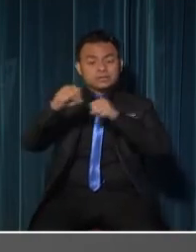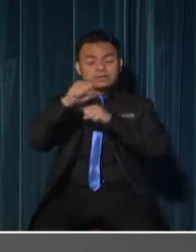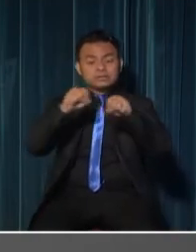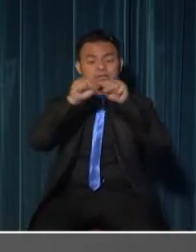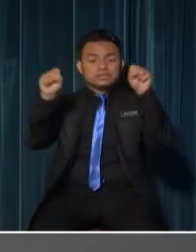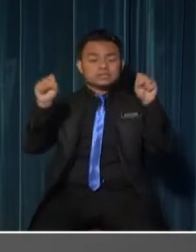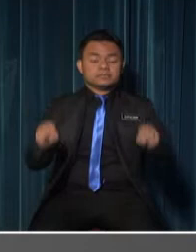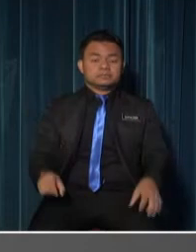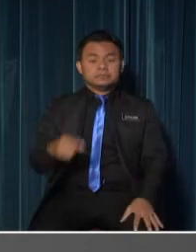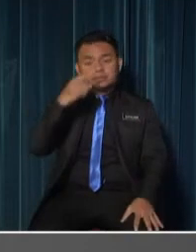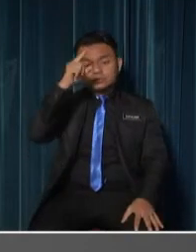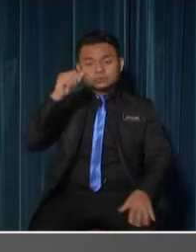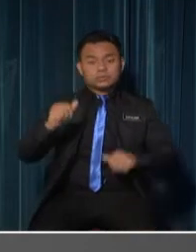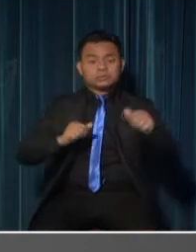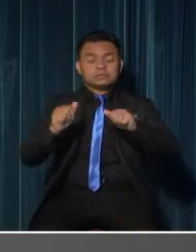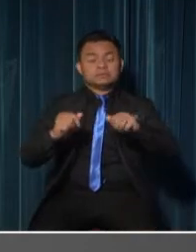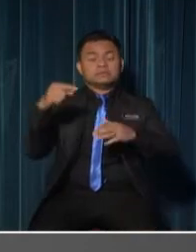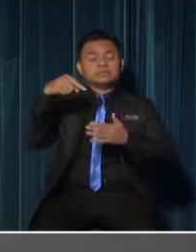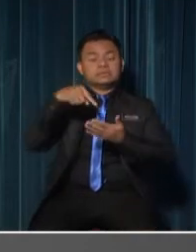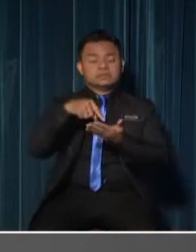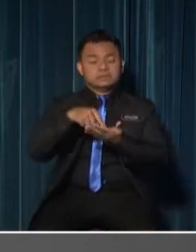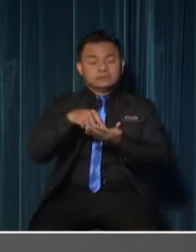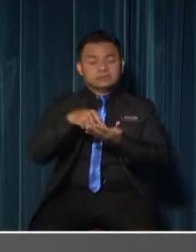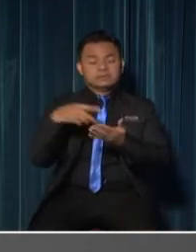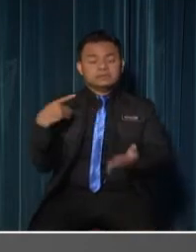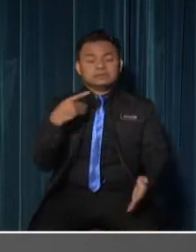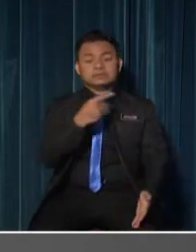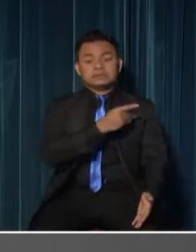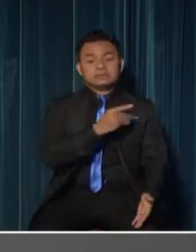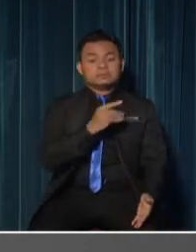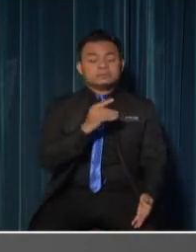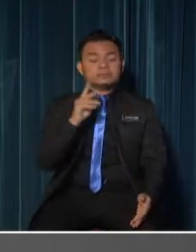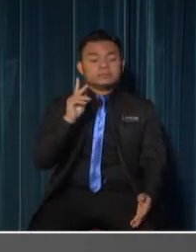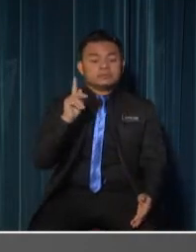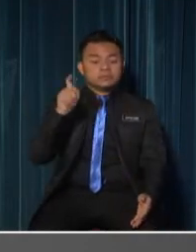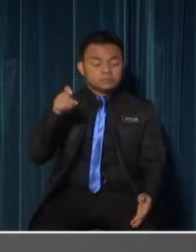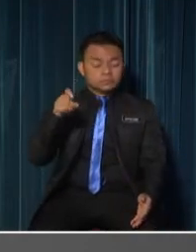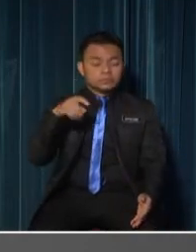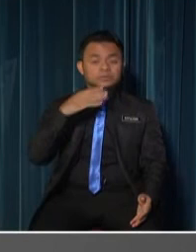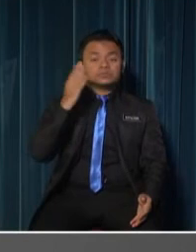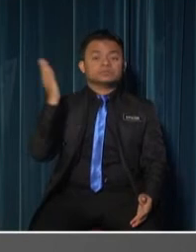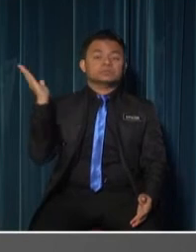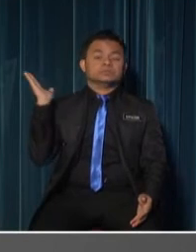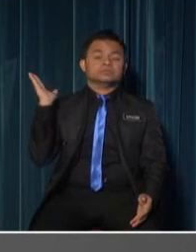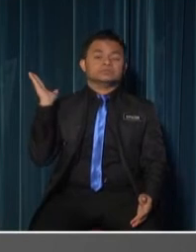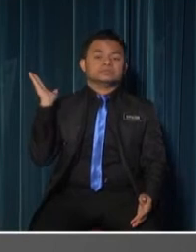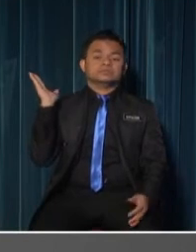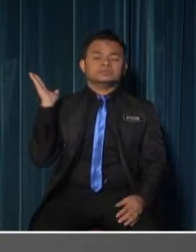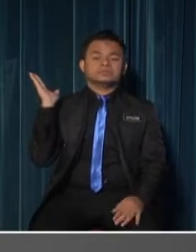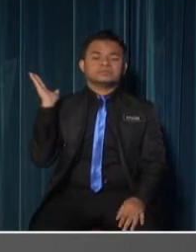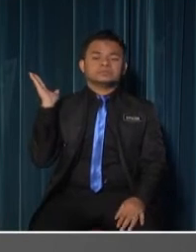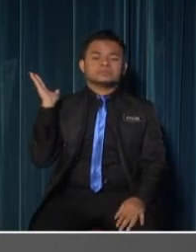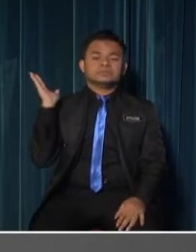For this activity, you need a ruler, adhesive tape, scissors,